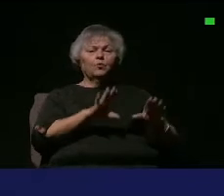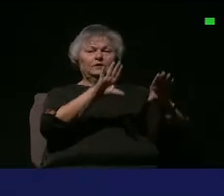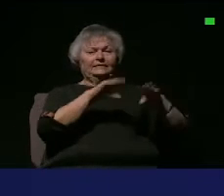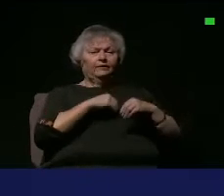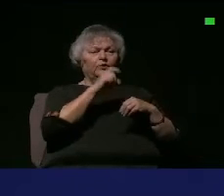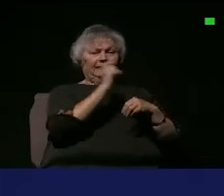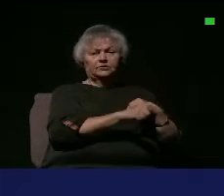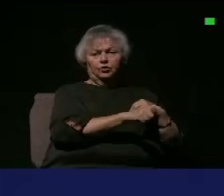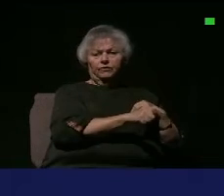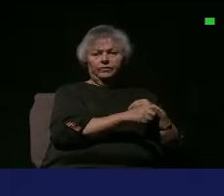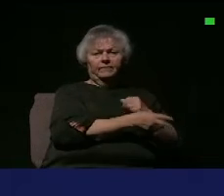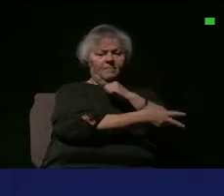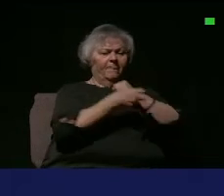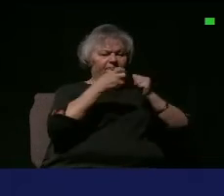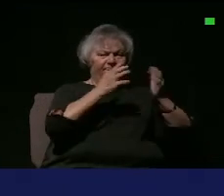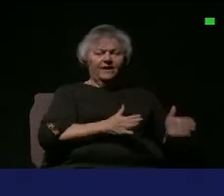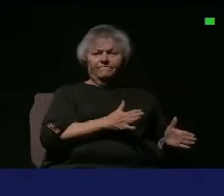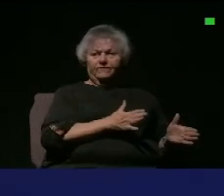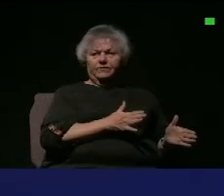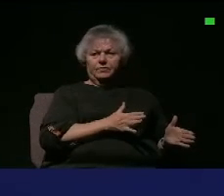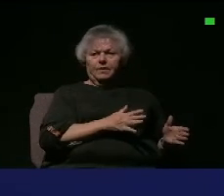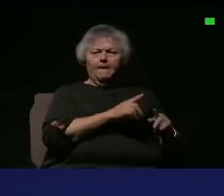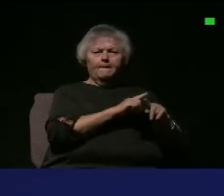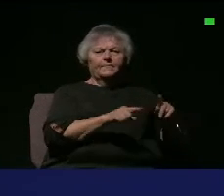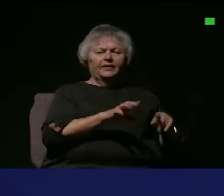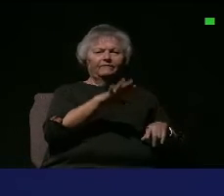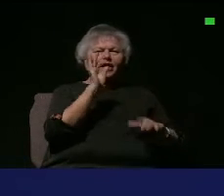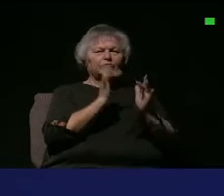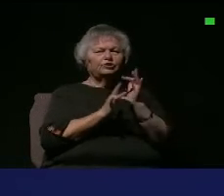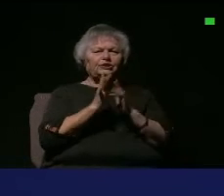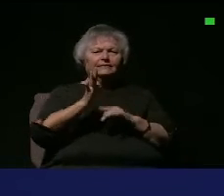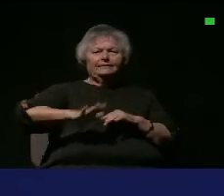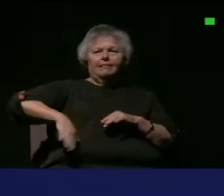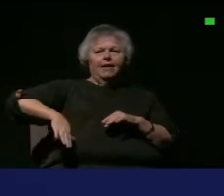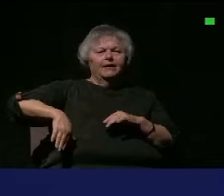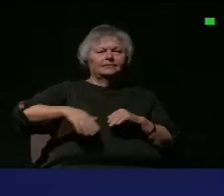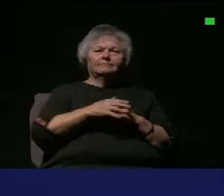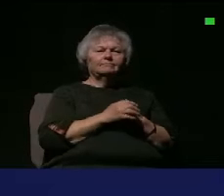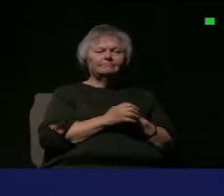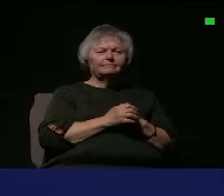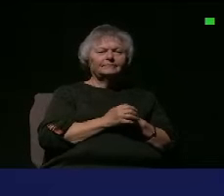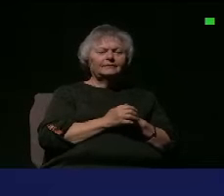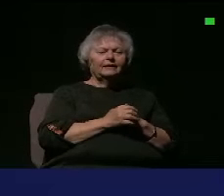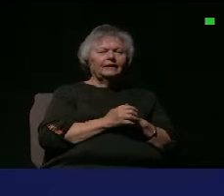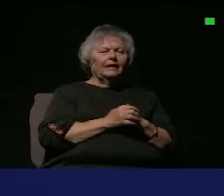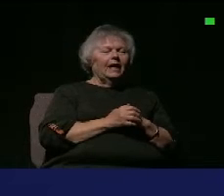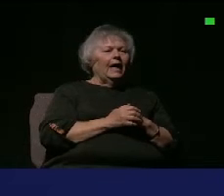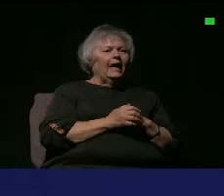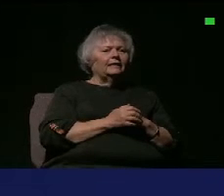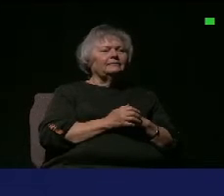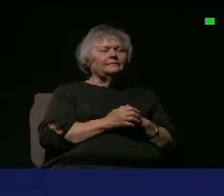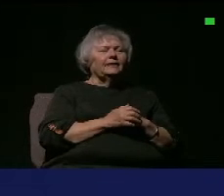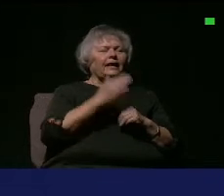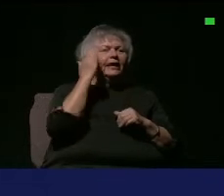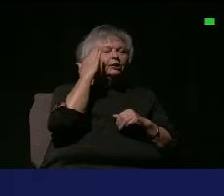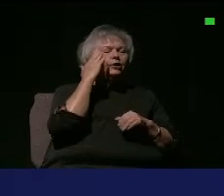was a convicted thief who realized too late in this life that he couldn't blame his